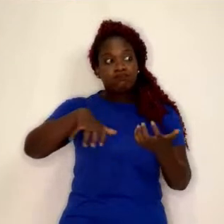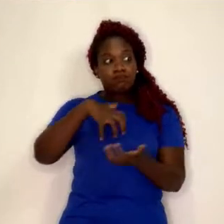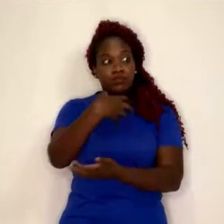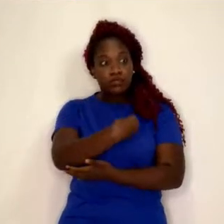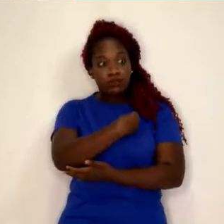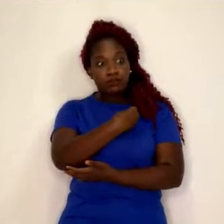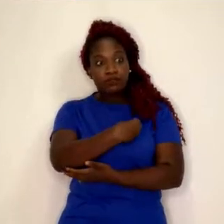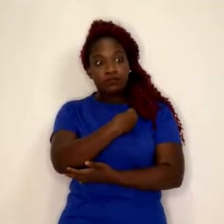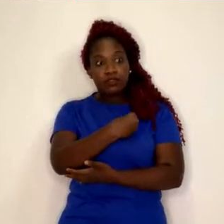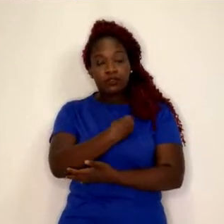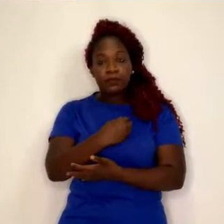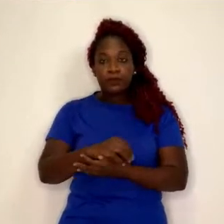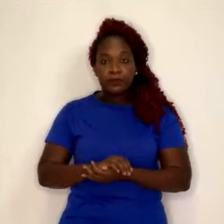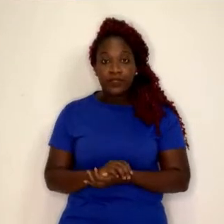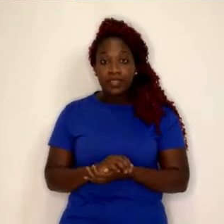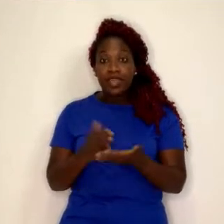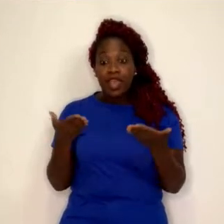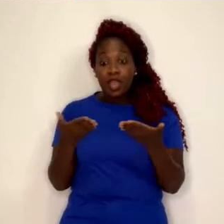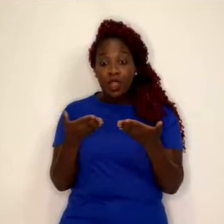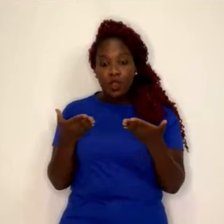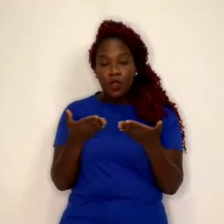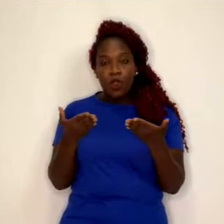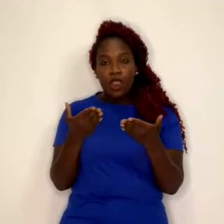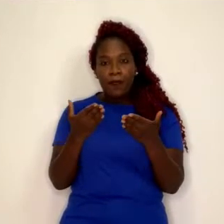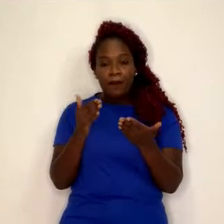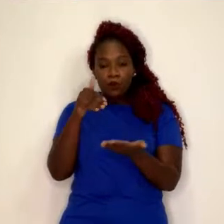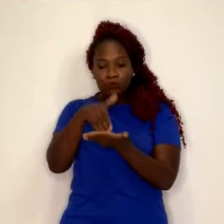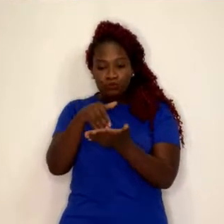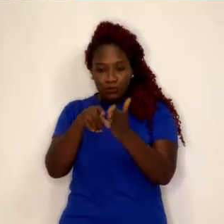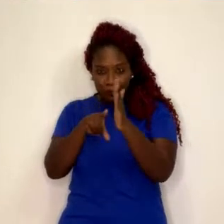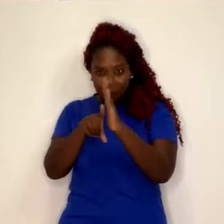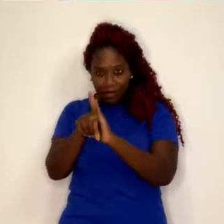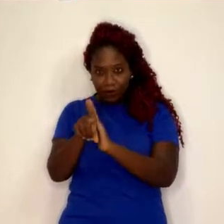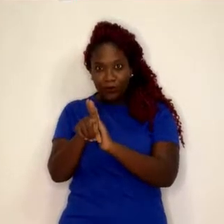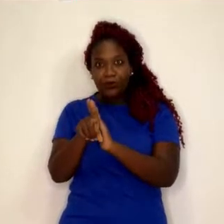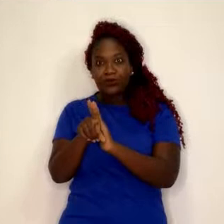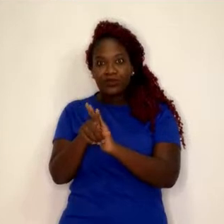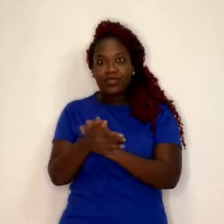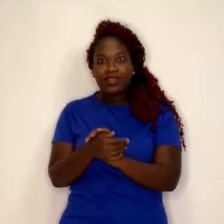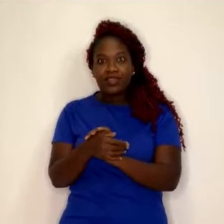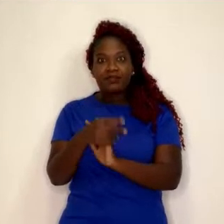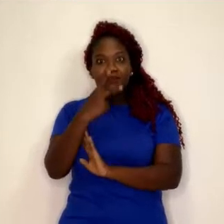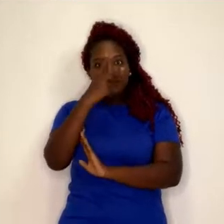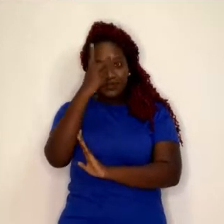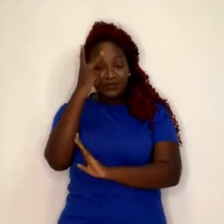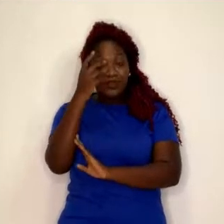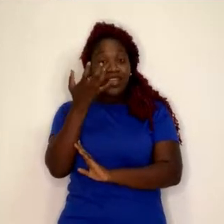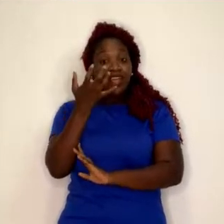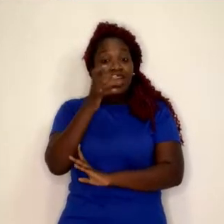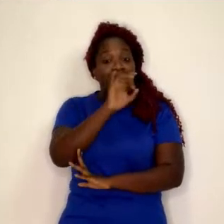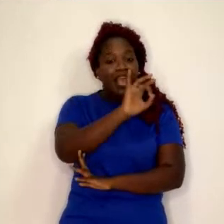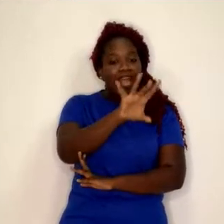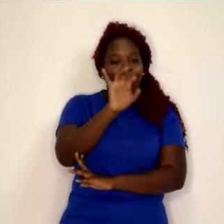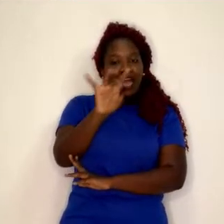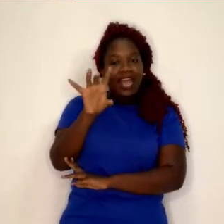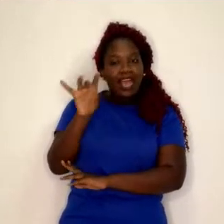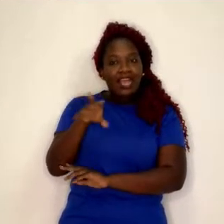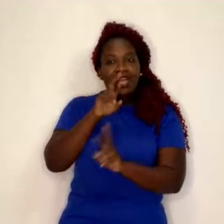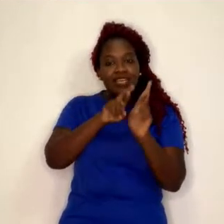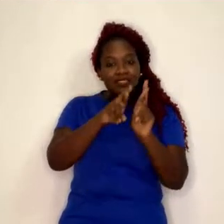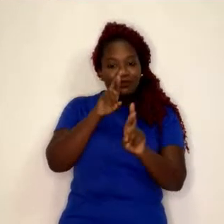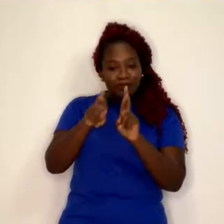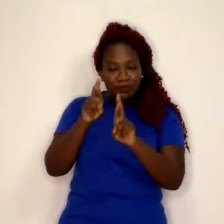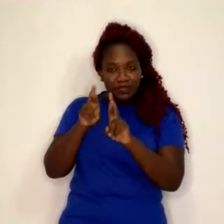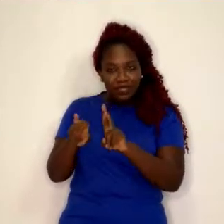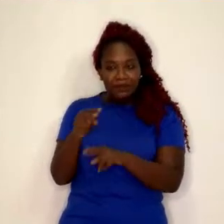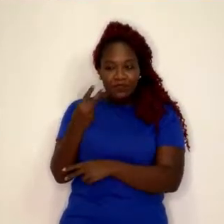been made. And we are now going to address our last question, which is a question coming